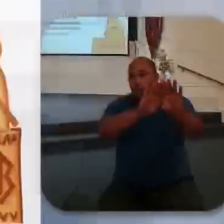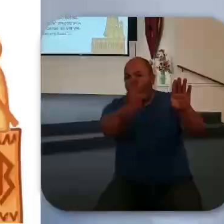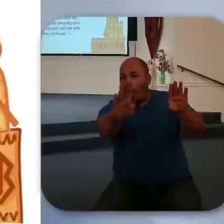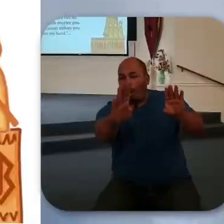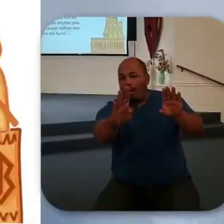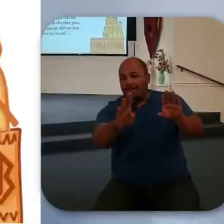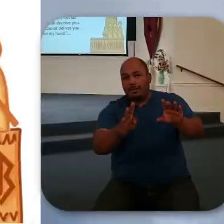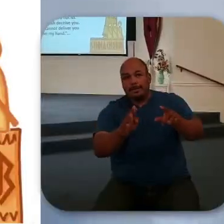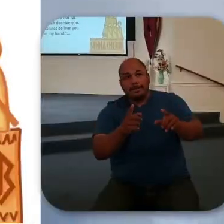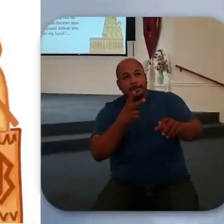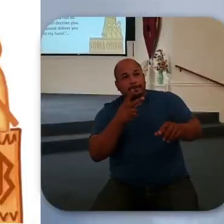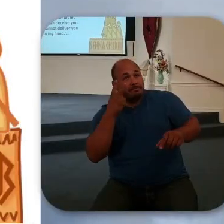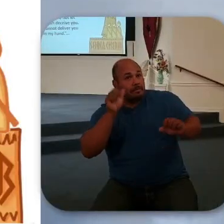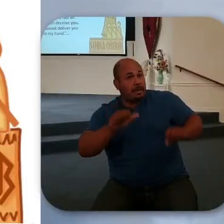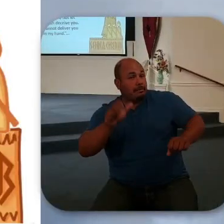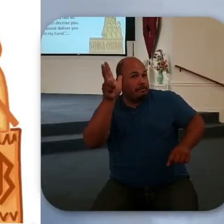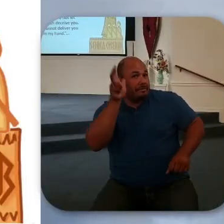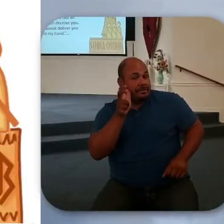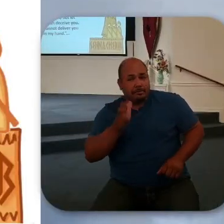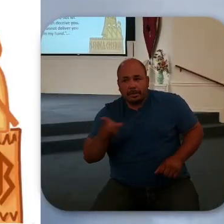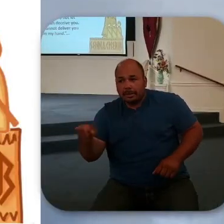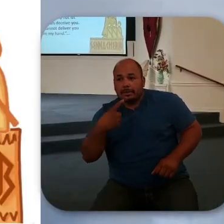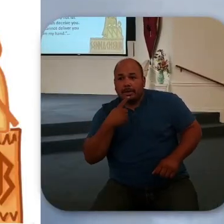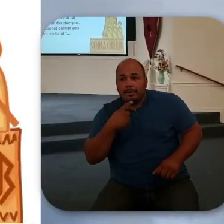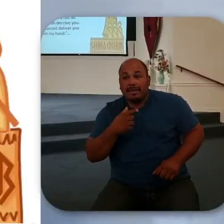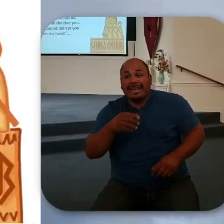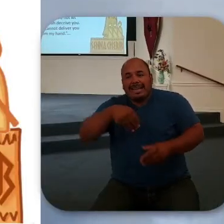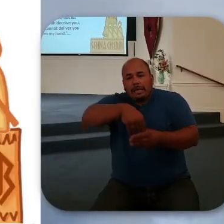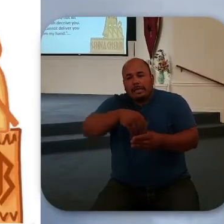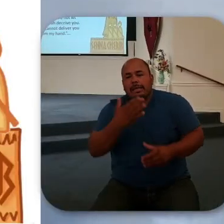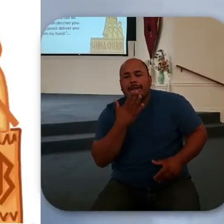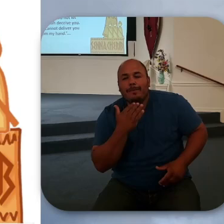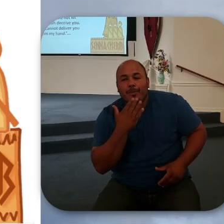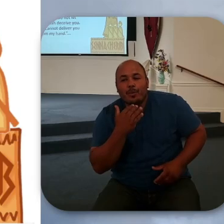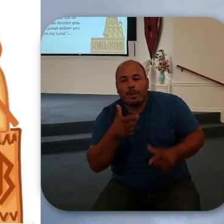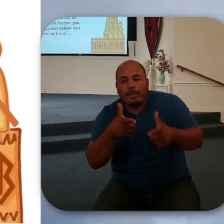Then the commander stood and called out in Hebrew,